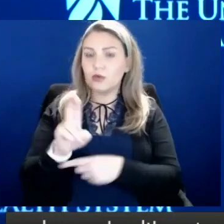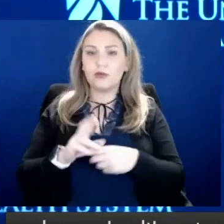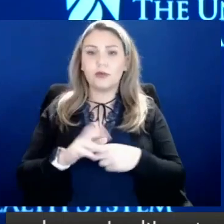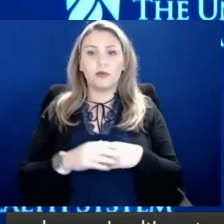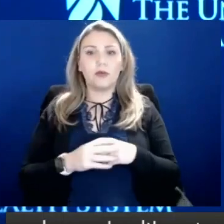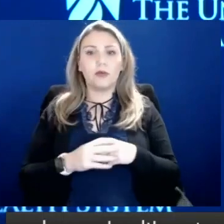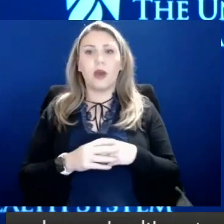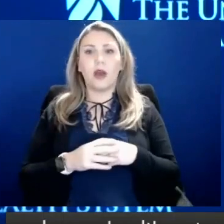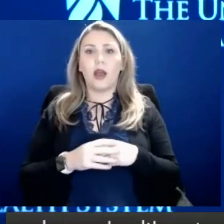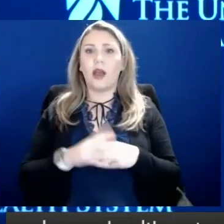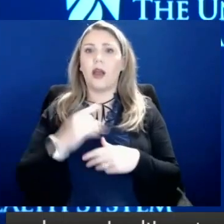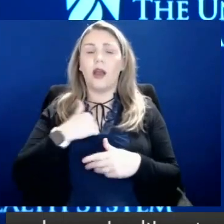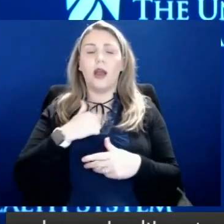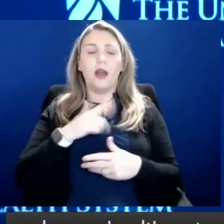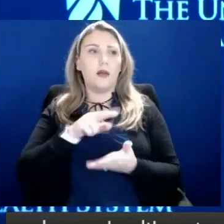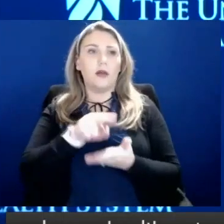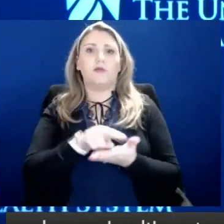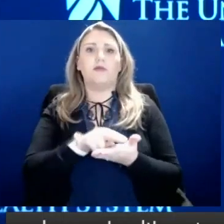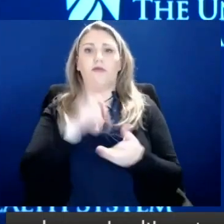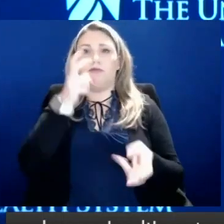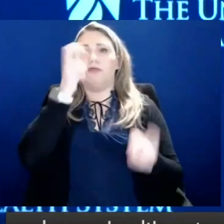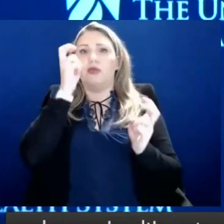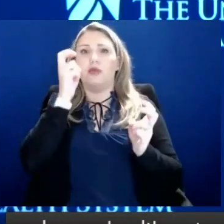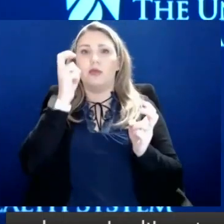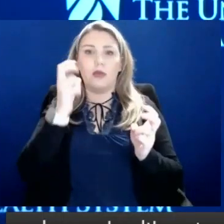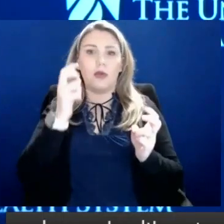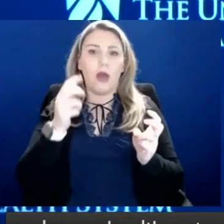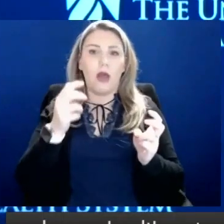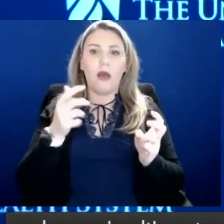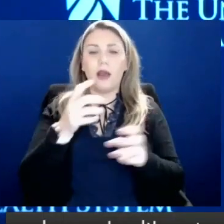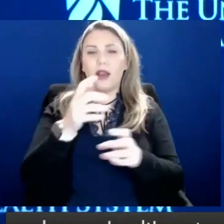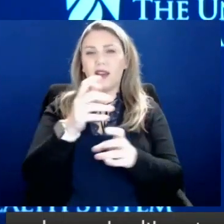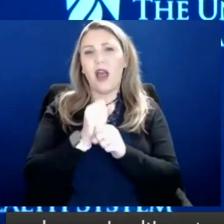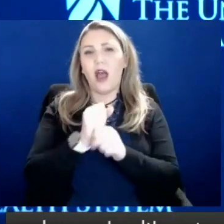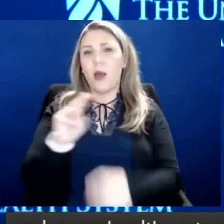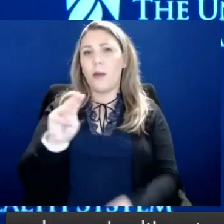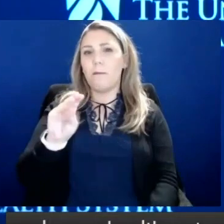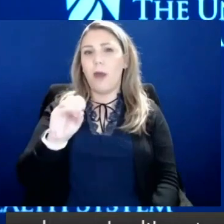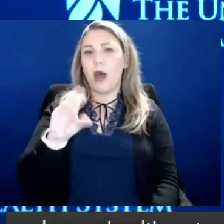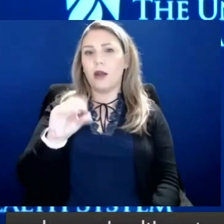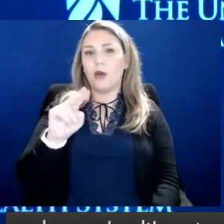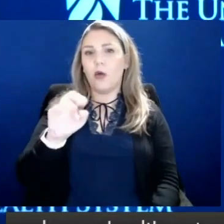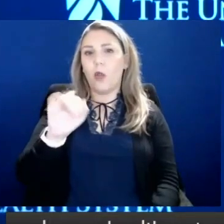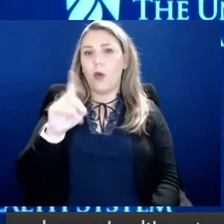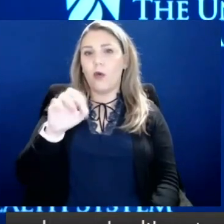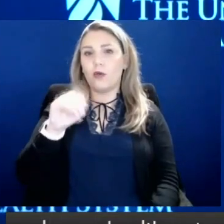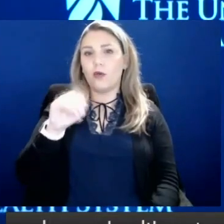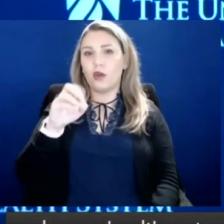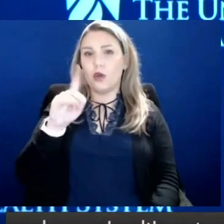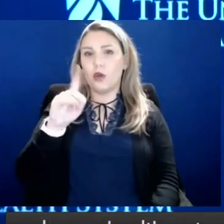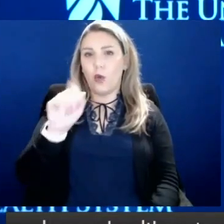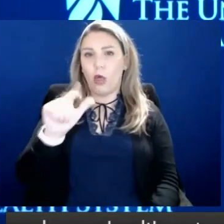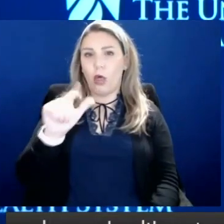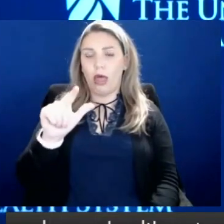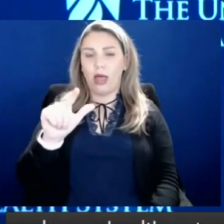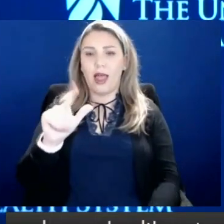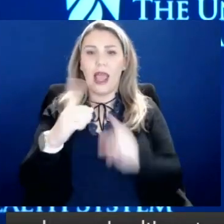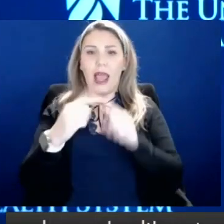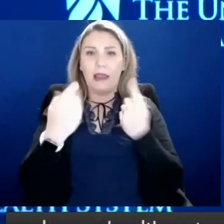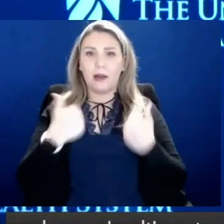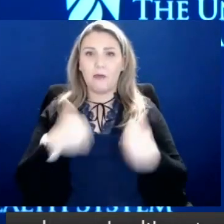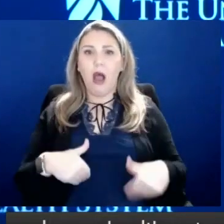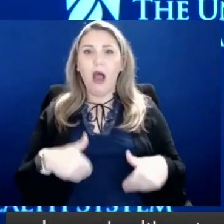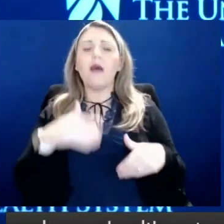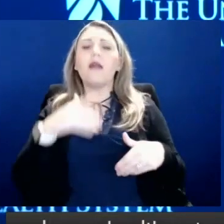down and out. I got a monoclonal antibody infusion, but and I can't ever compare myself to Stephanie and Kelly or the